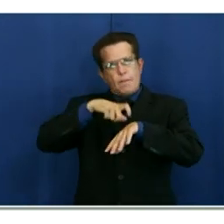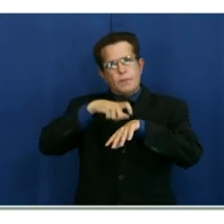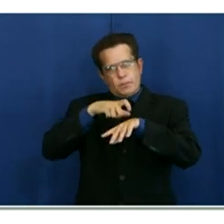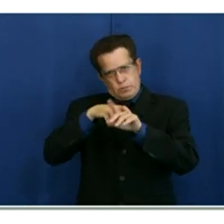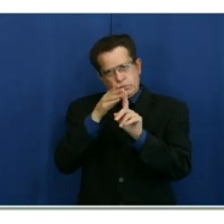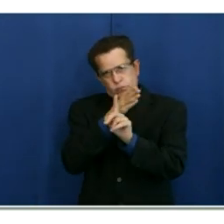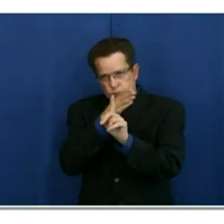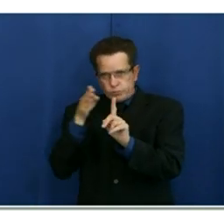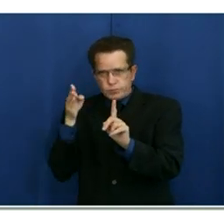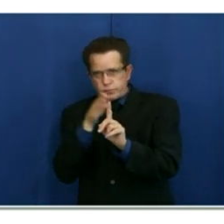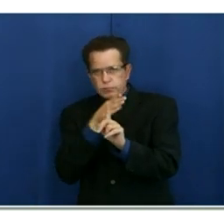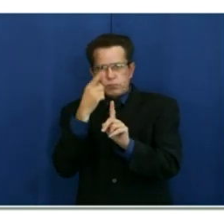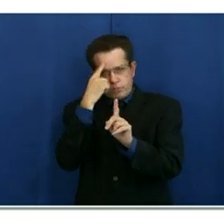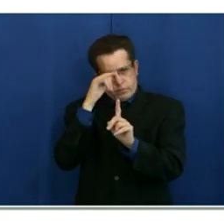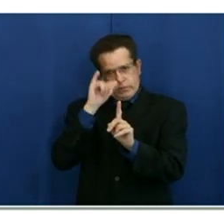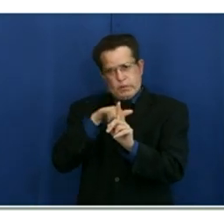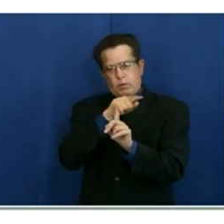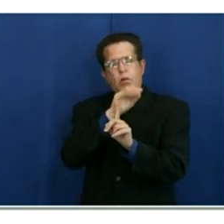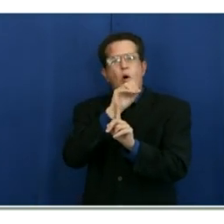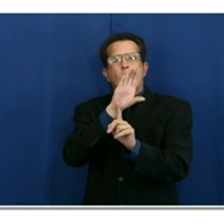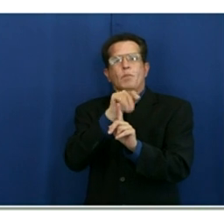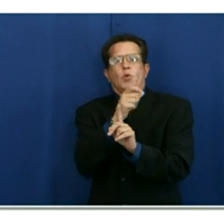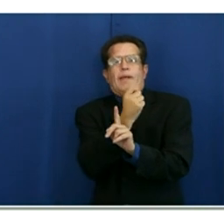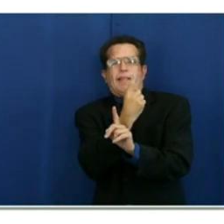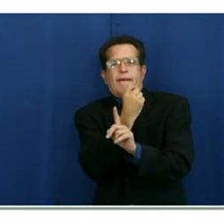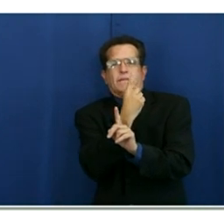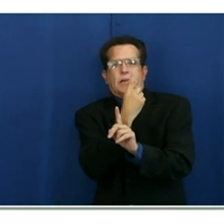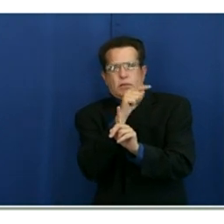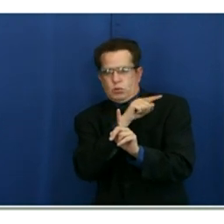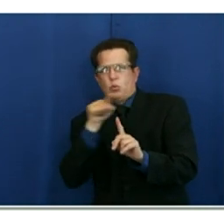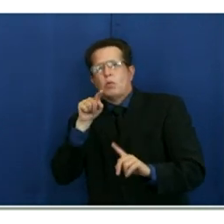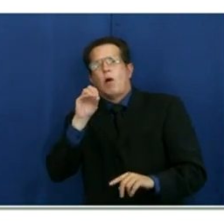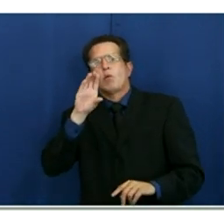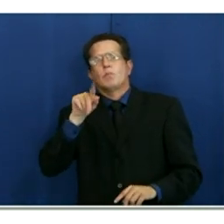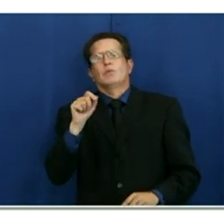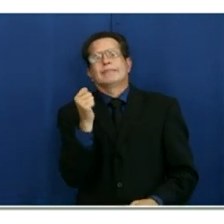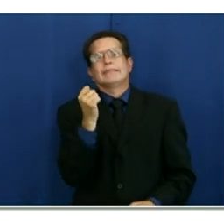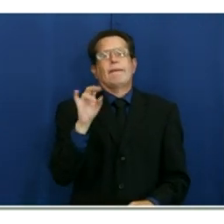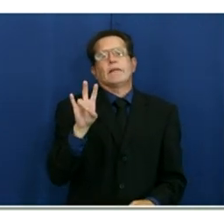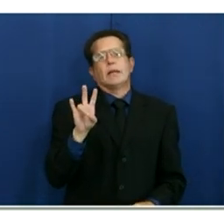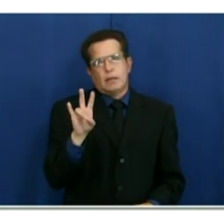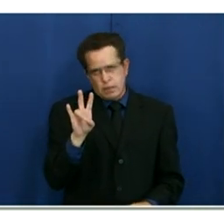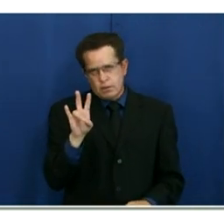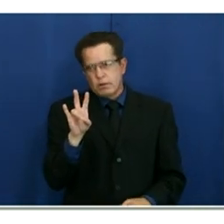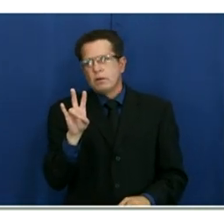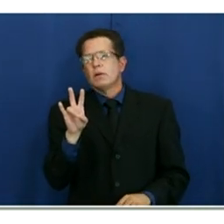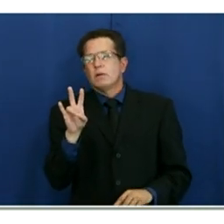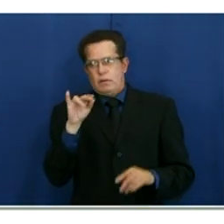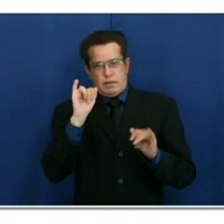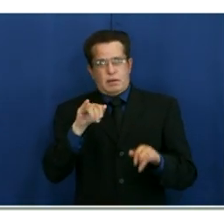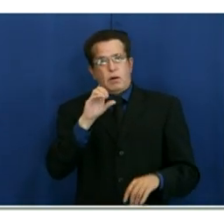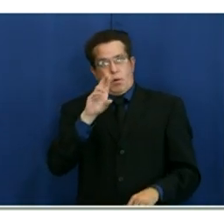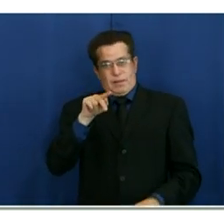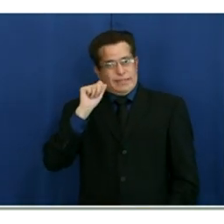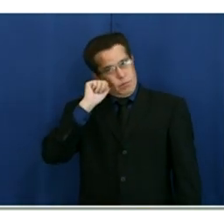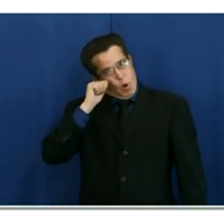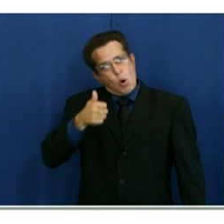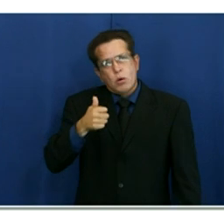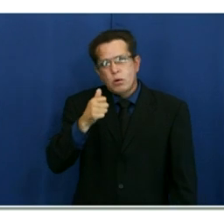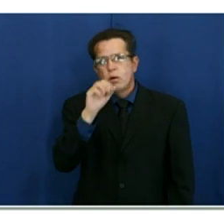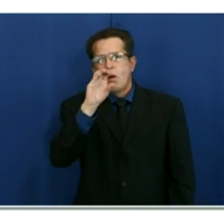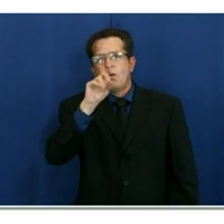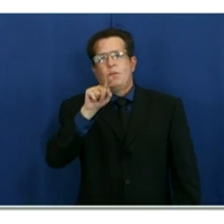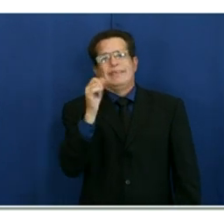metric results for October 11th through the 17th. October 17th is tomorrow.